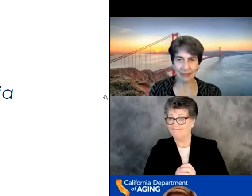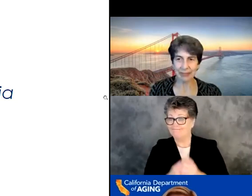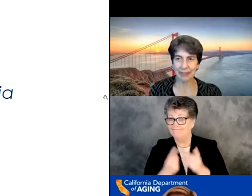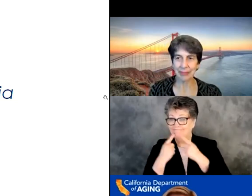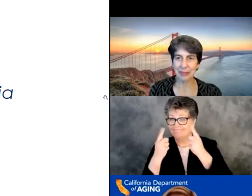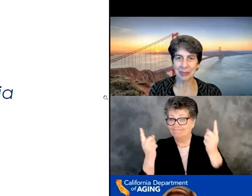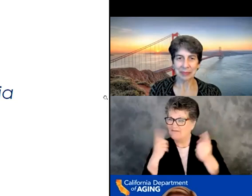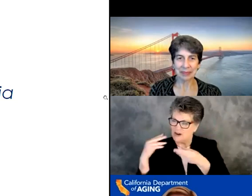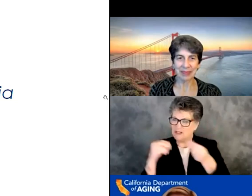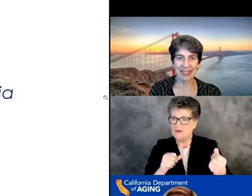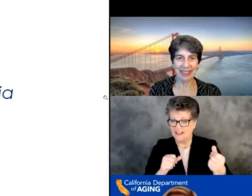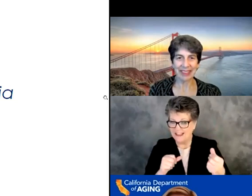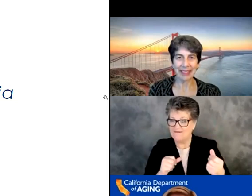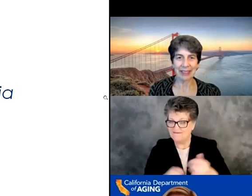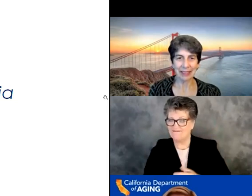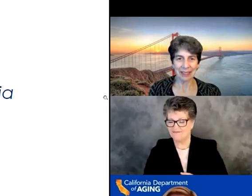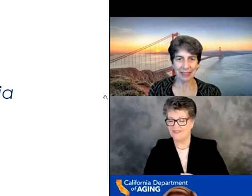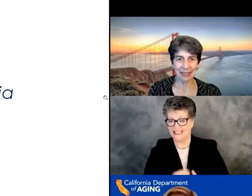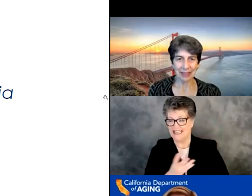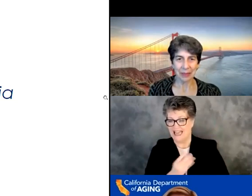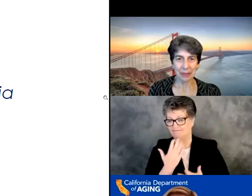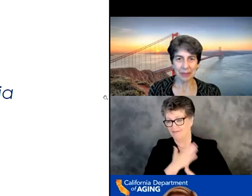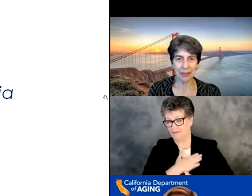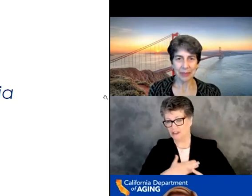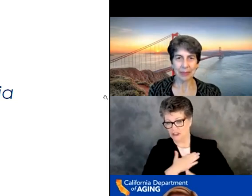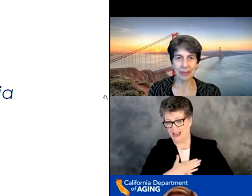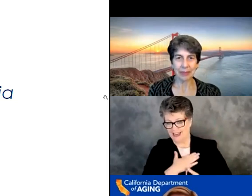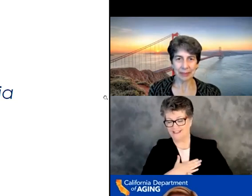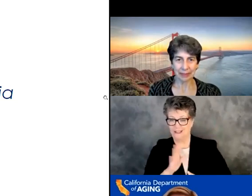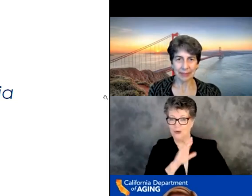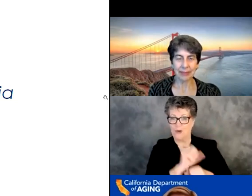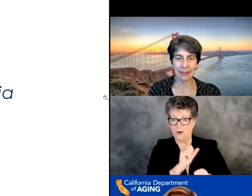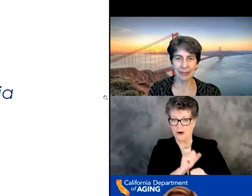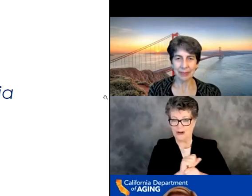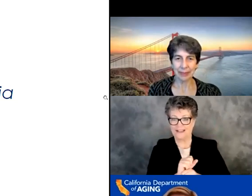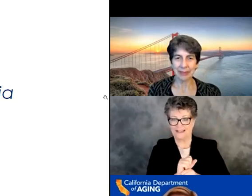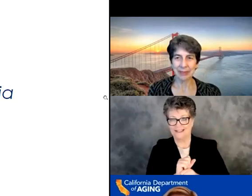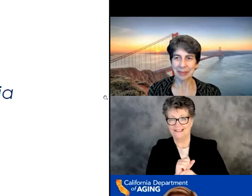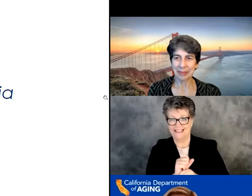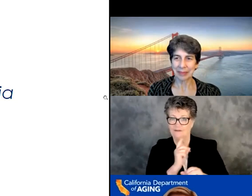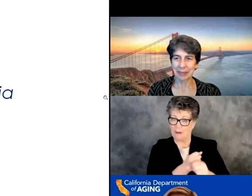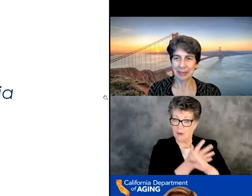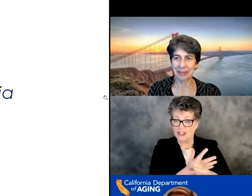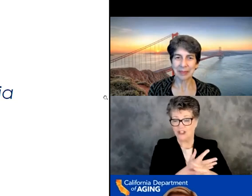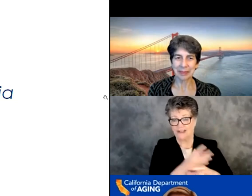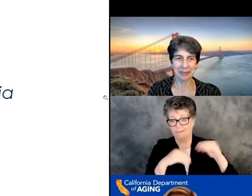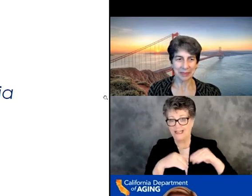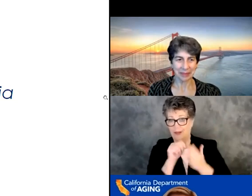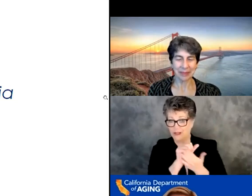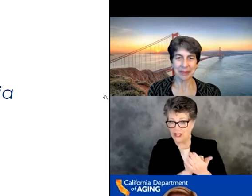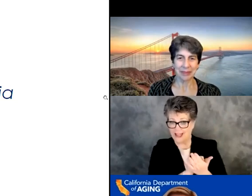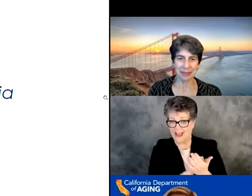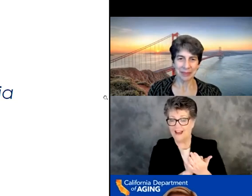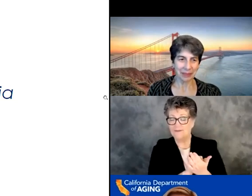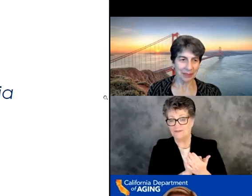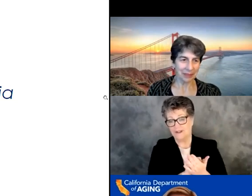very smoothly, and I appreciate your work in terms of preparation and putting the agenda together.